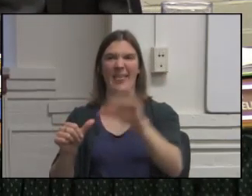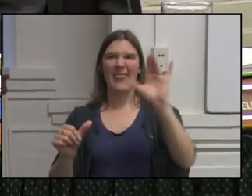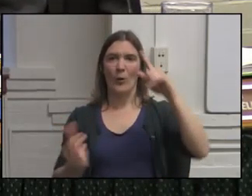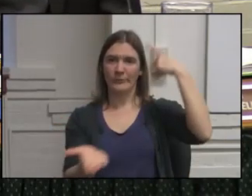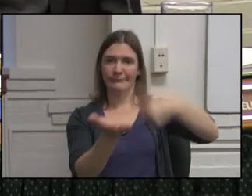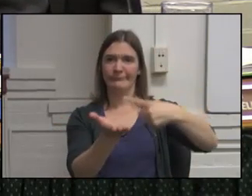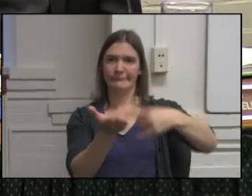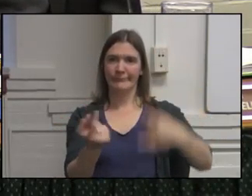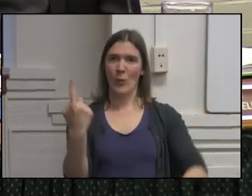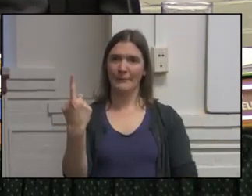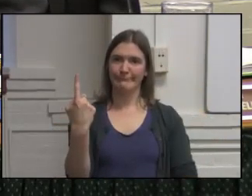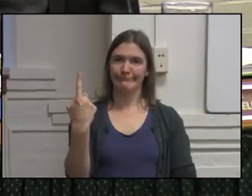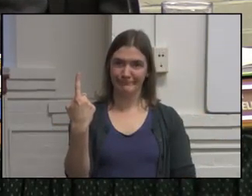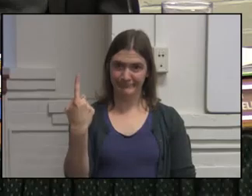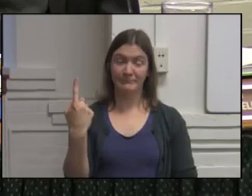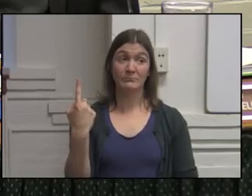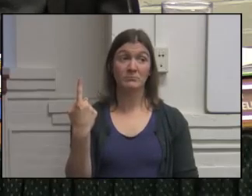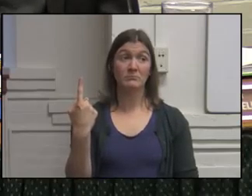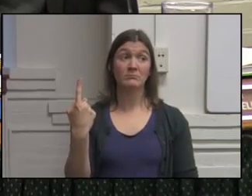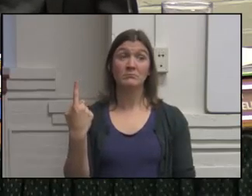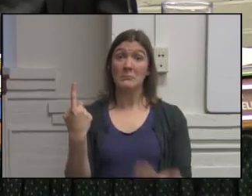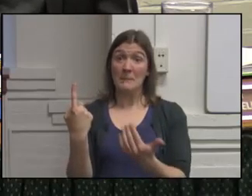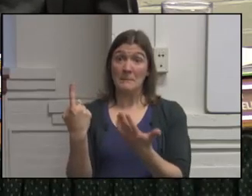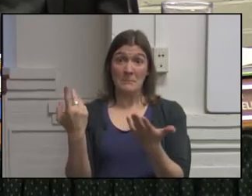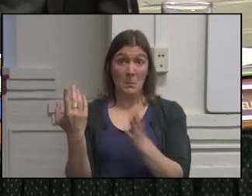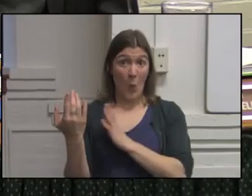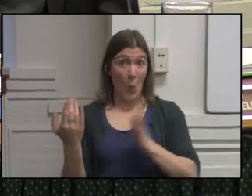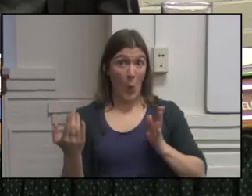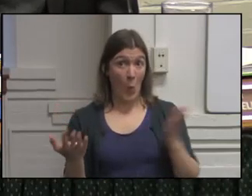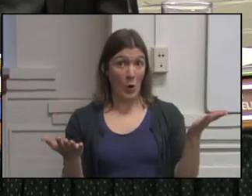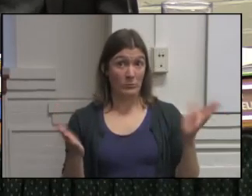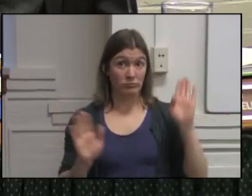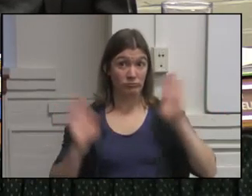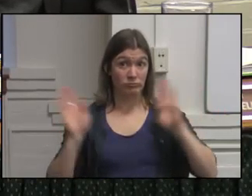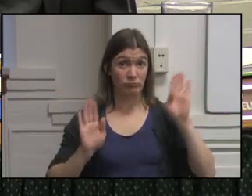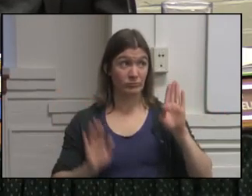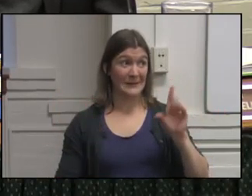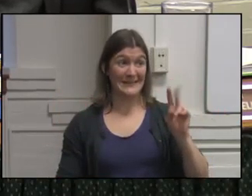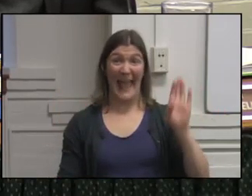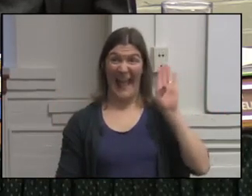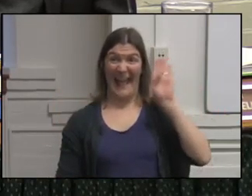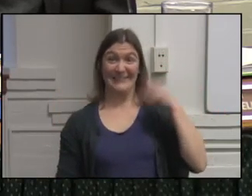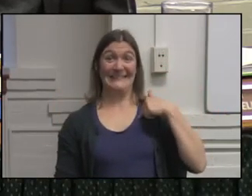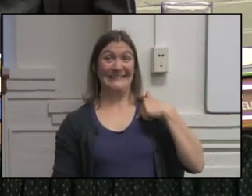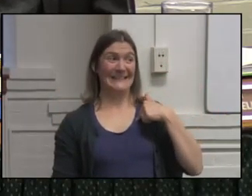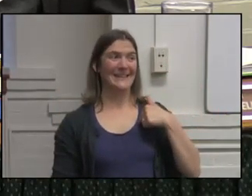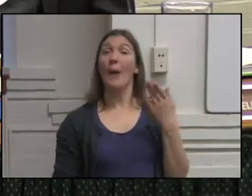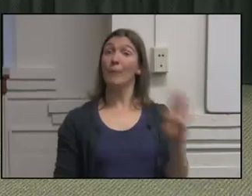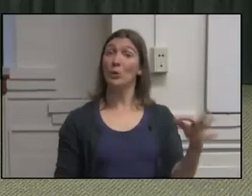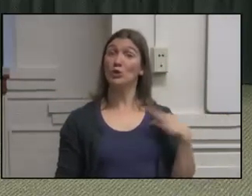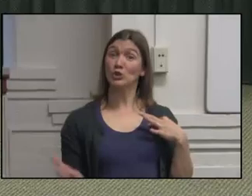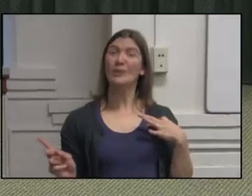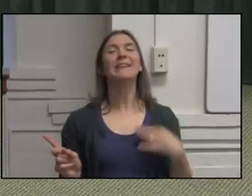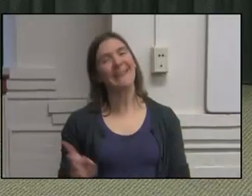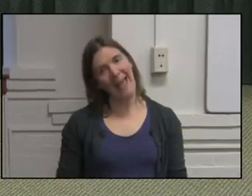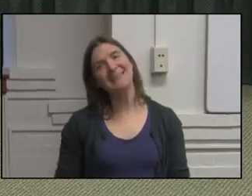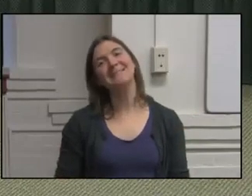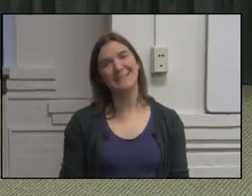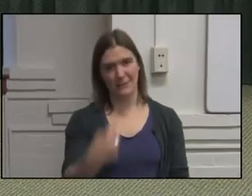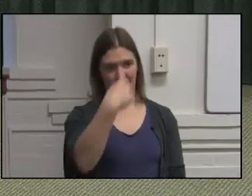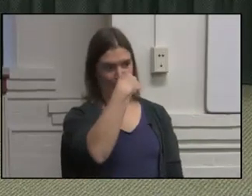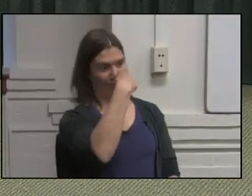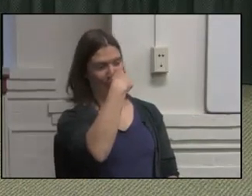So that's where we're at tonight. Are there members on the board that would like to speak to this? I would. That are wearing a blue shirt?